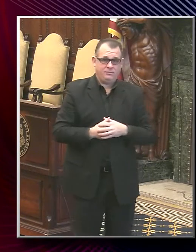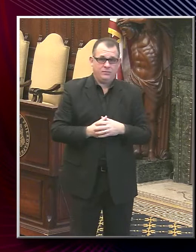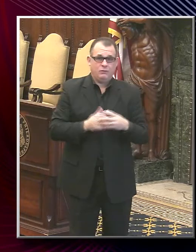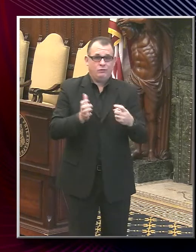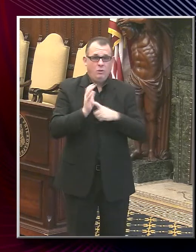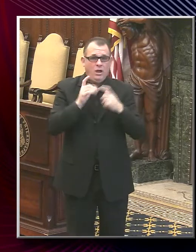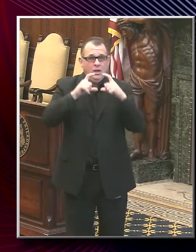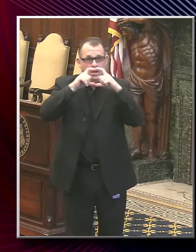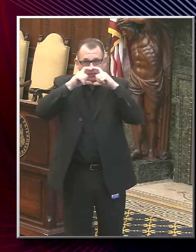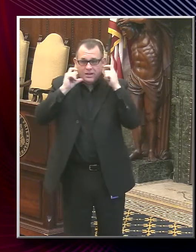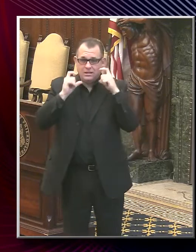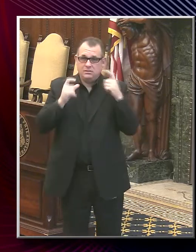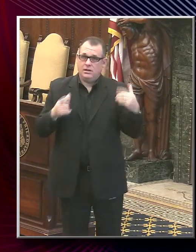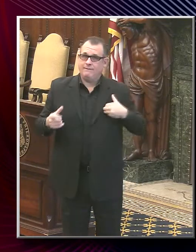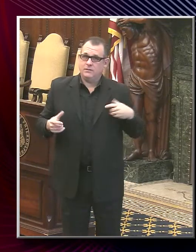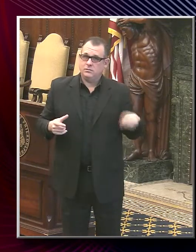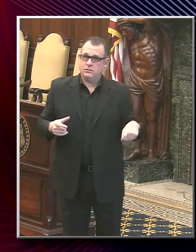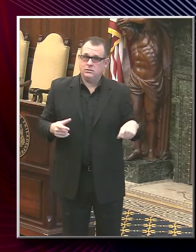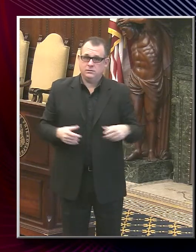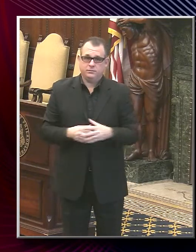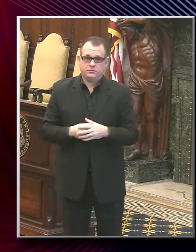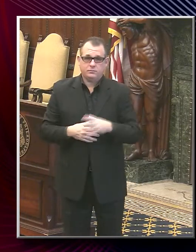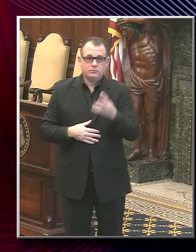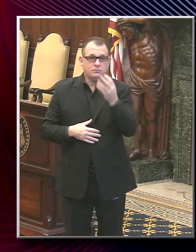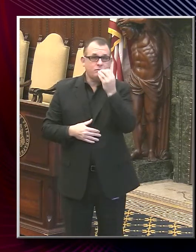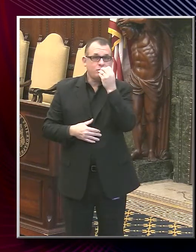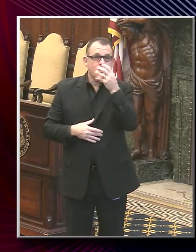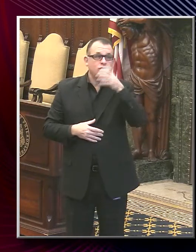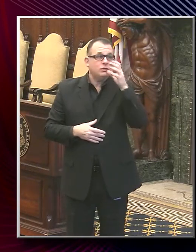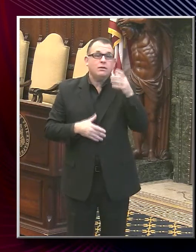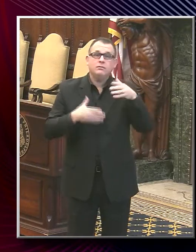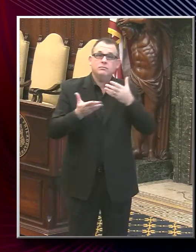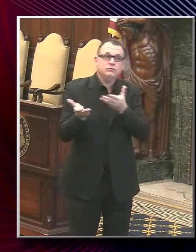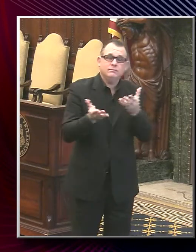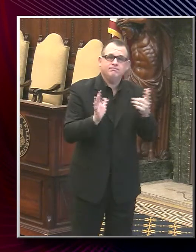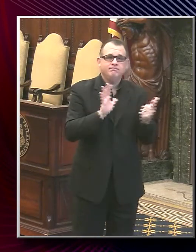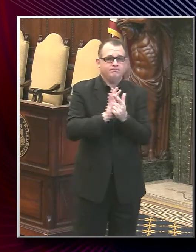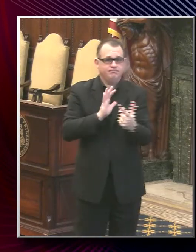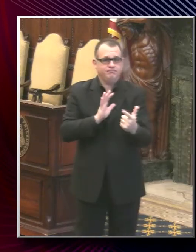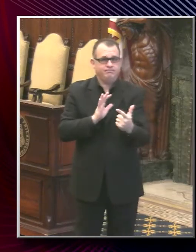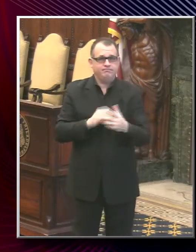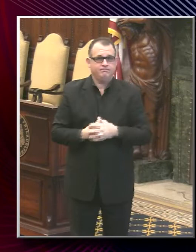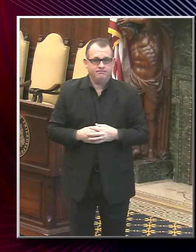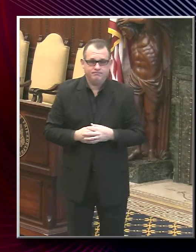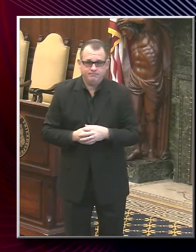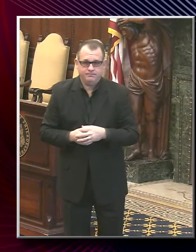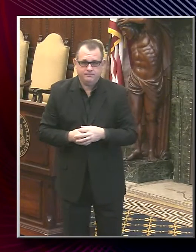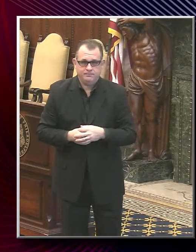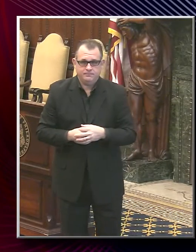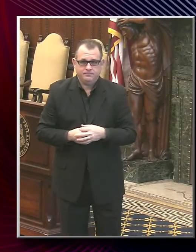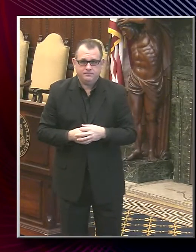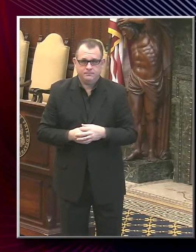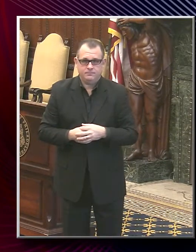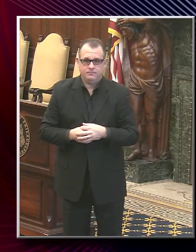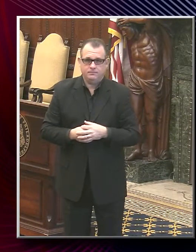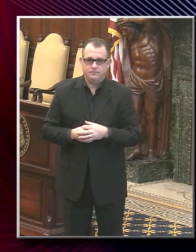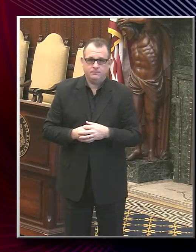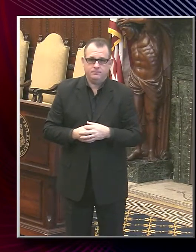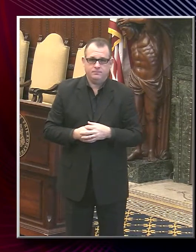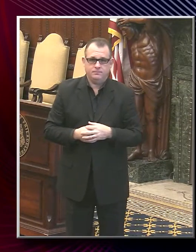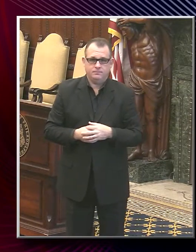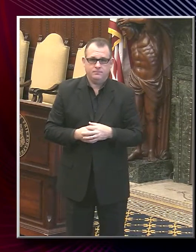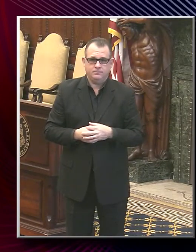a requirement that everyone wear masks and that no one be served food or drinks. Because if you're consuming food and drinks, then you can't wear a